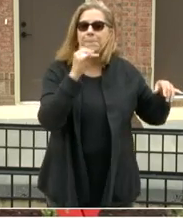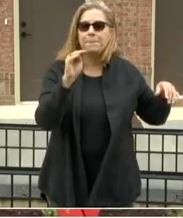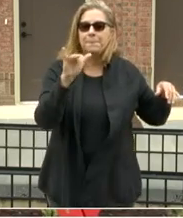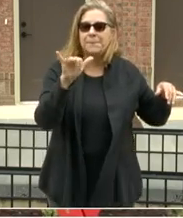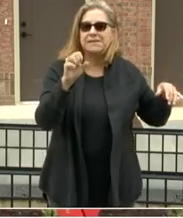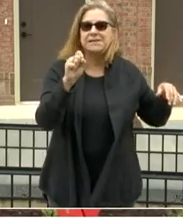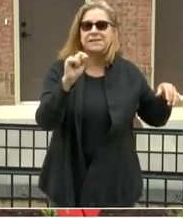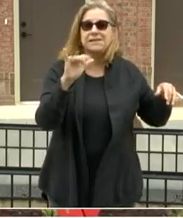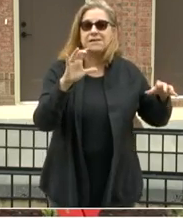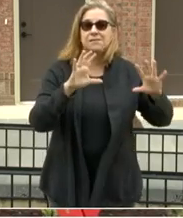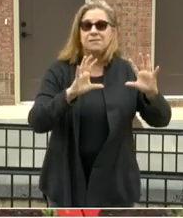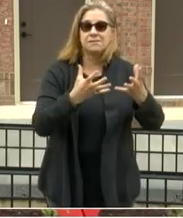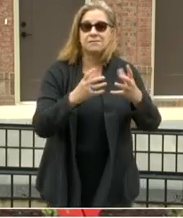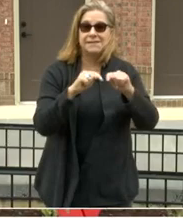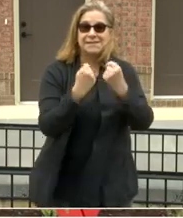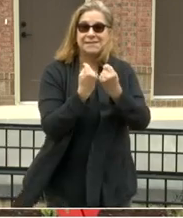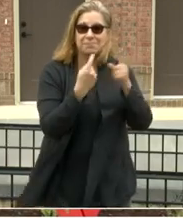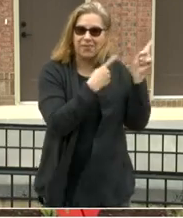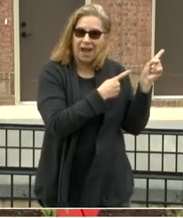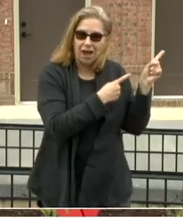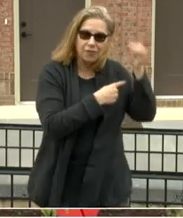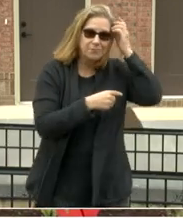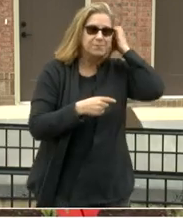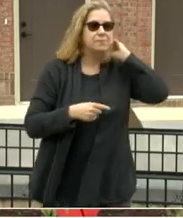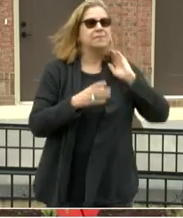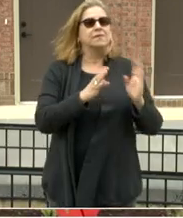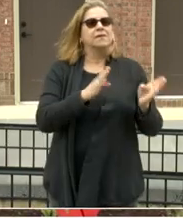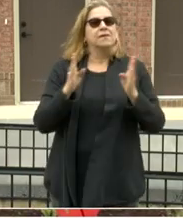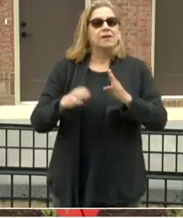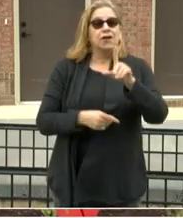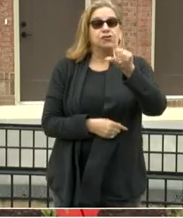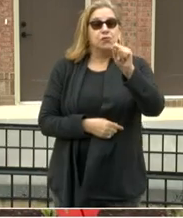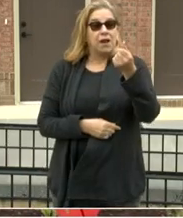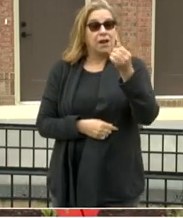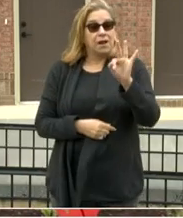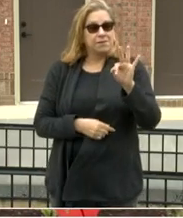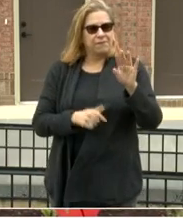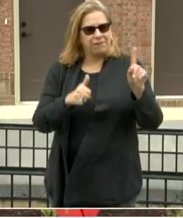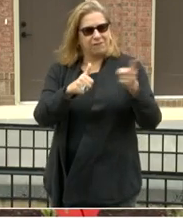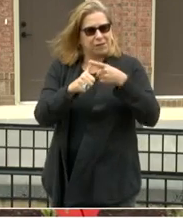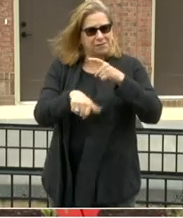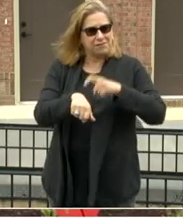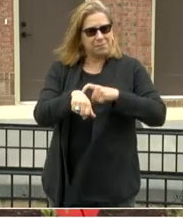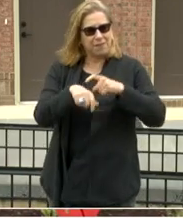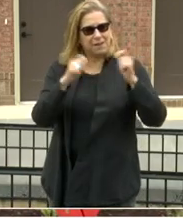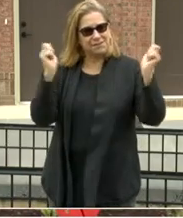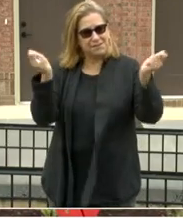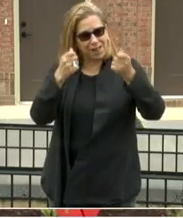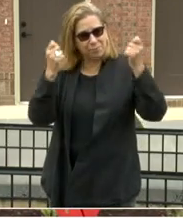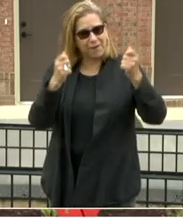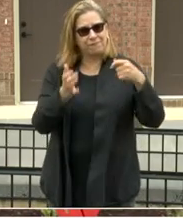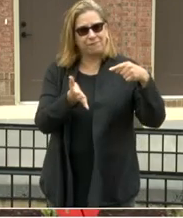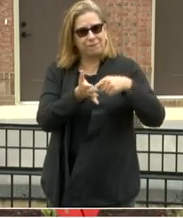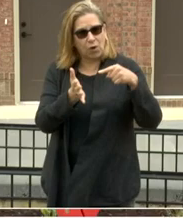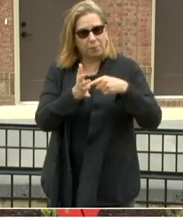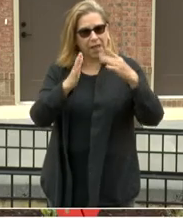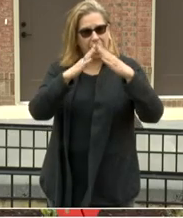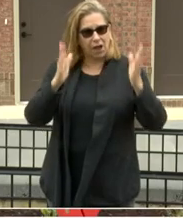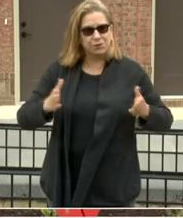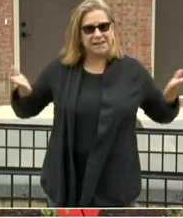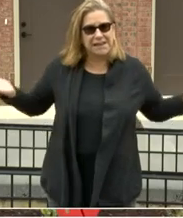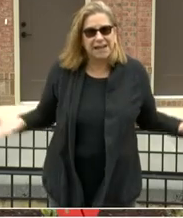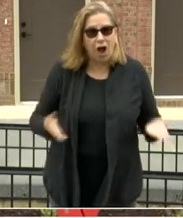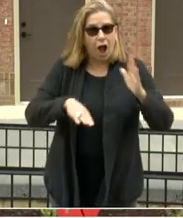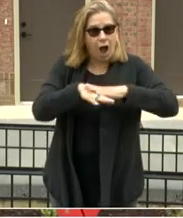In 2019, we celebrated the opening of the first affordable housing projects, the residences at St. Elizabeth's East, which